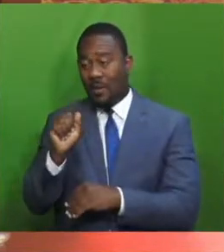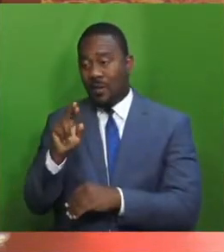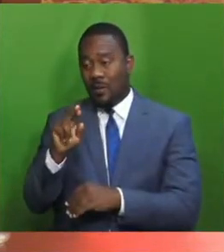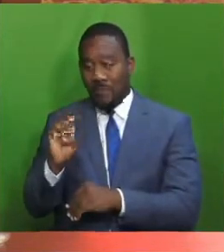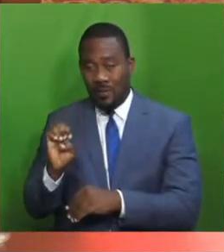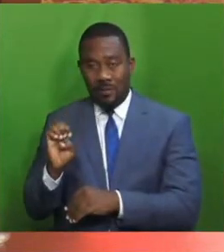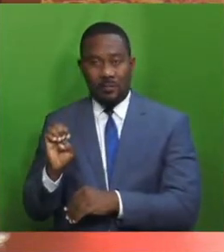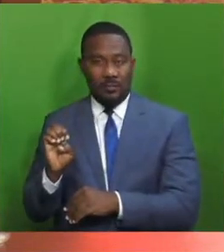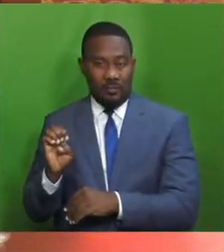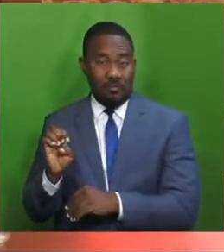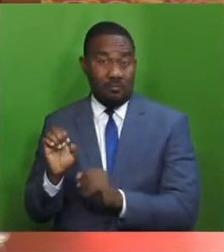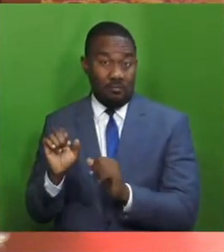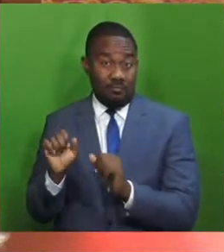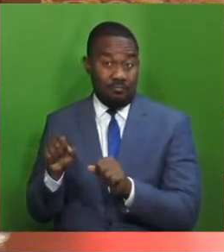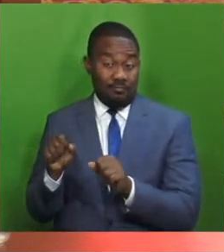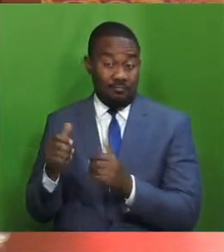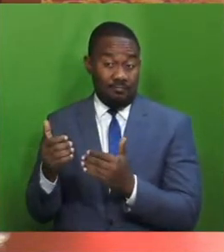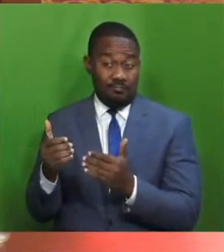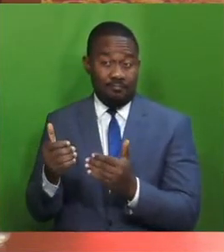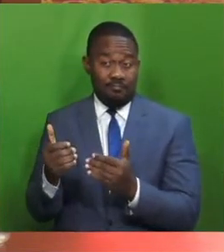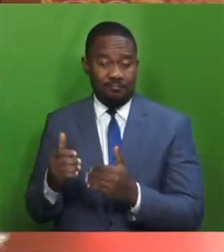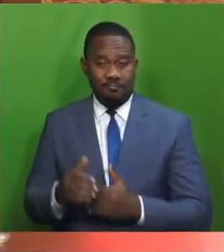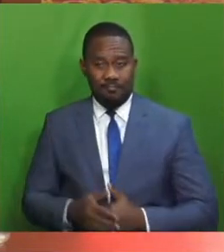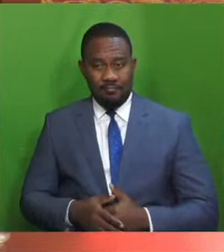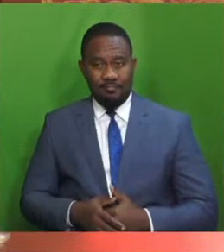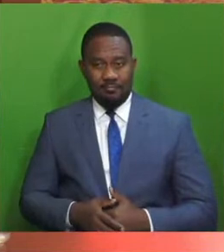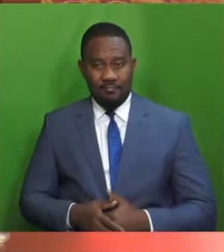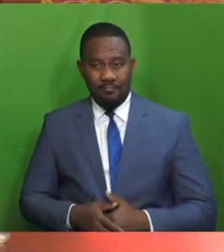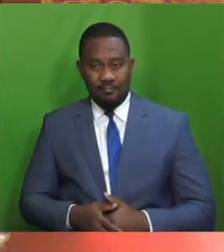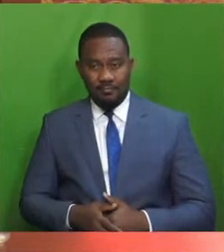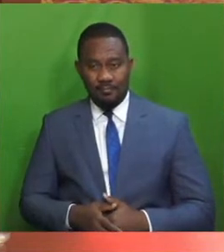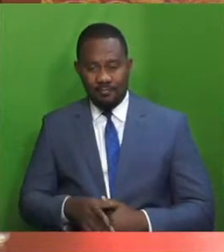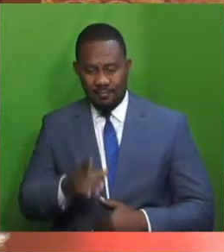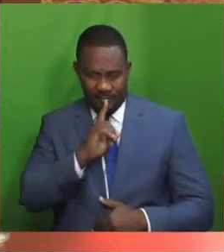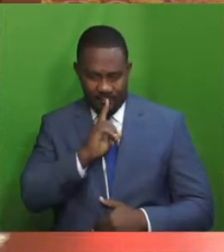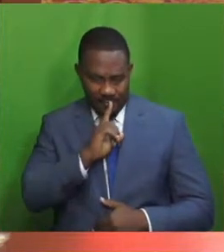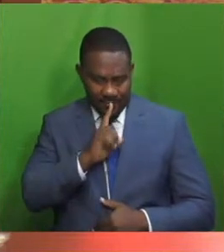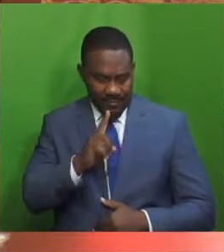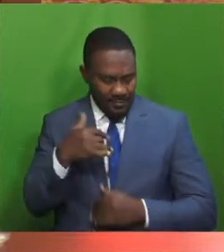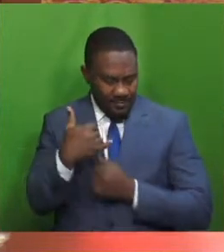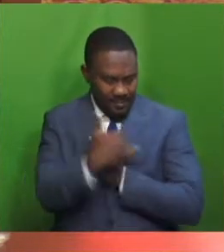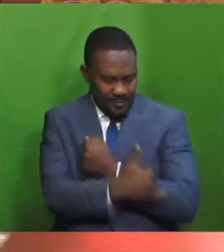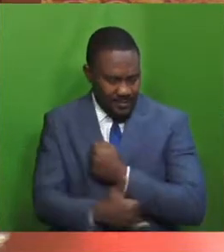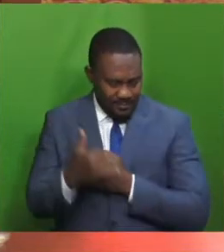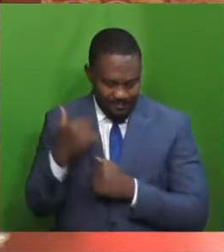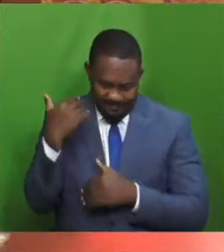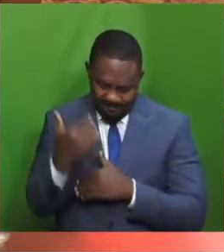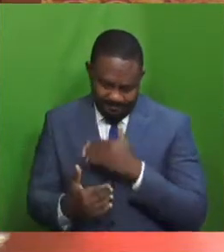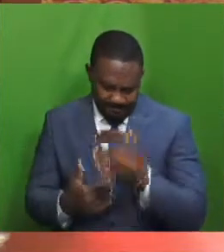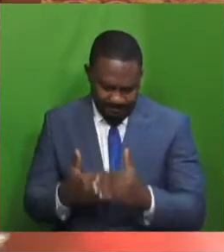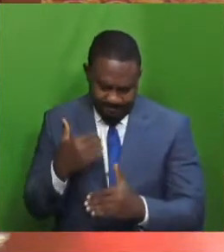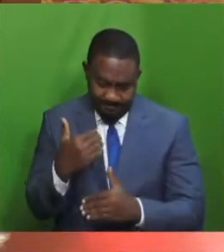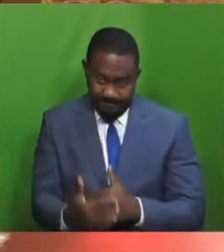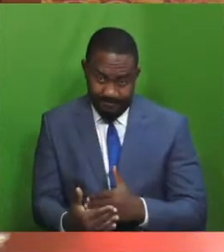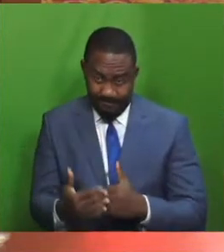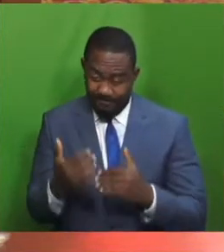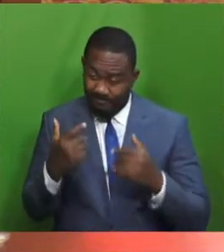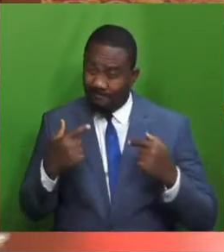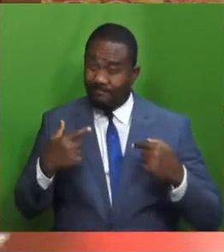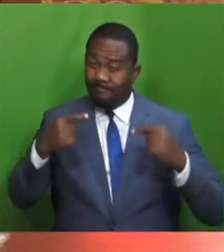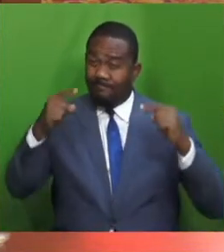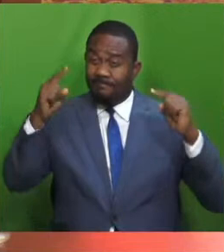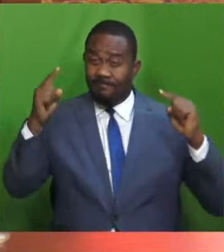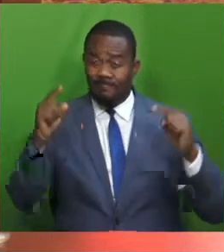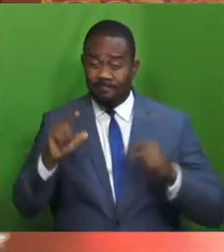reduce post-harvest losses. Mr. Speaker, clearly, the country was on course for even greater achievement in